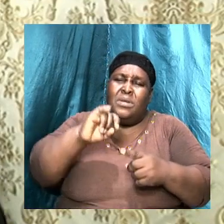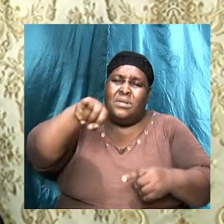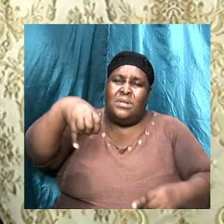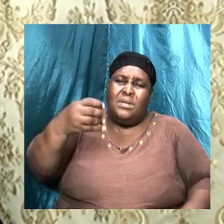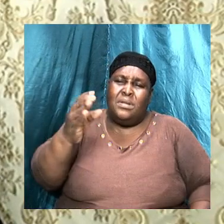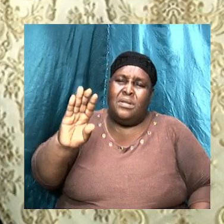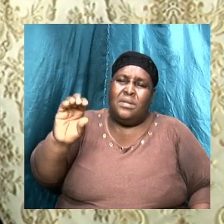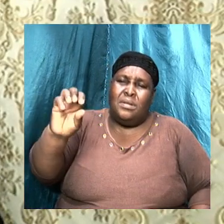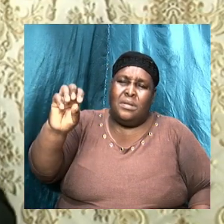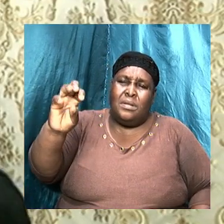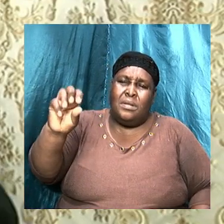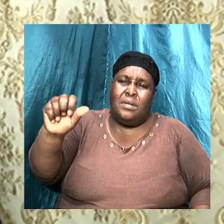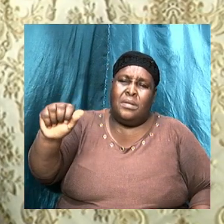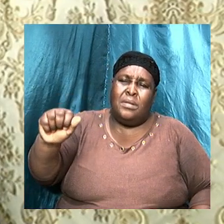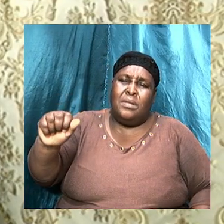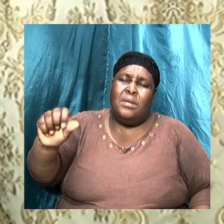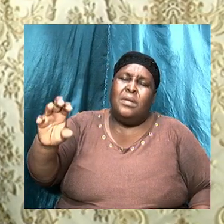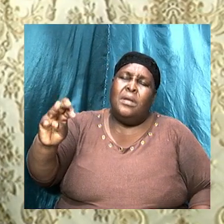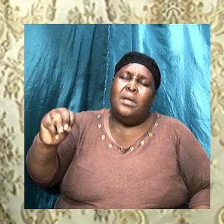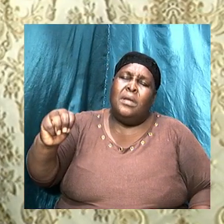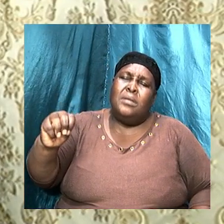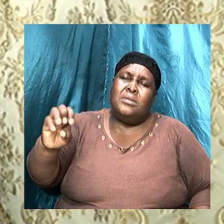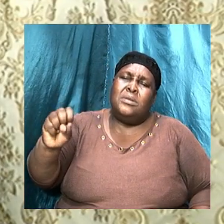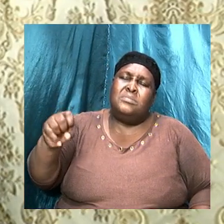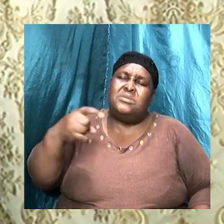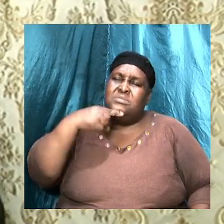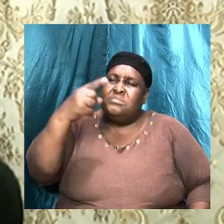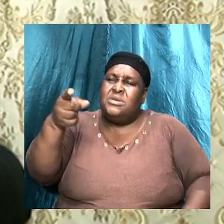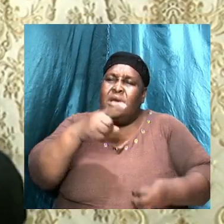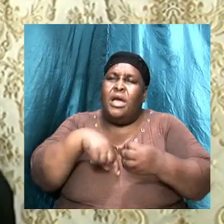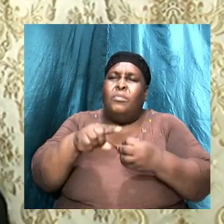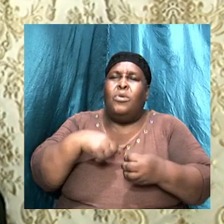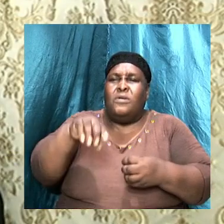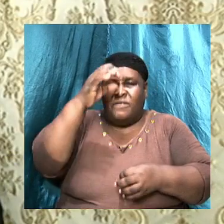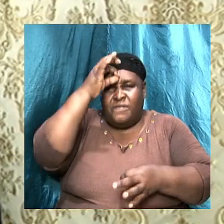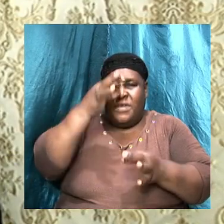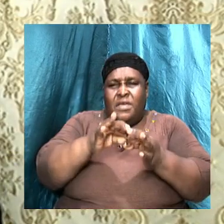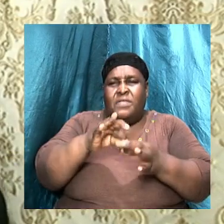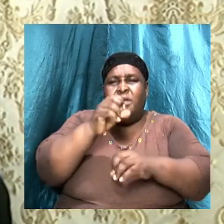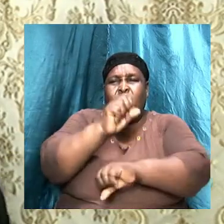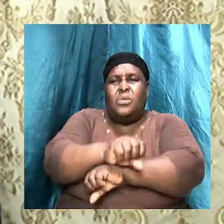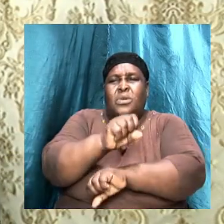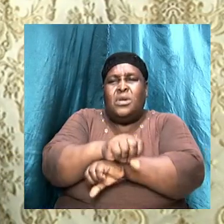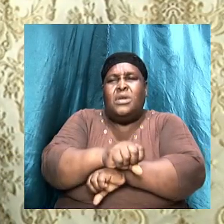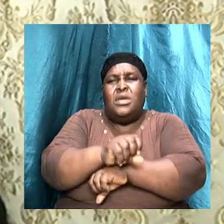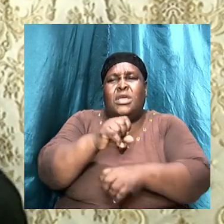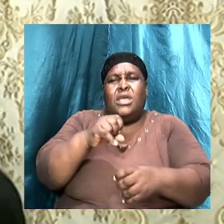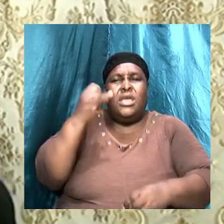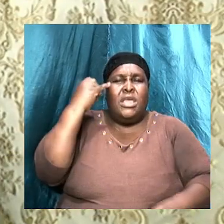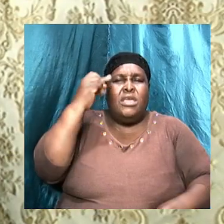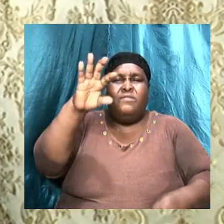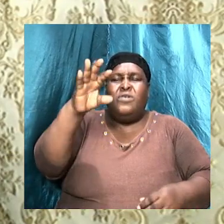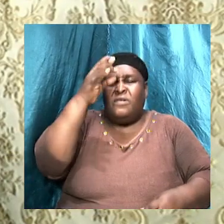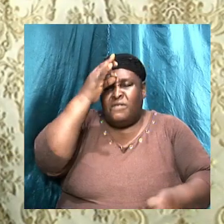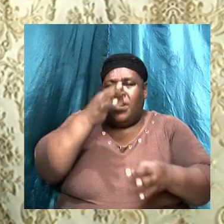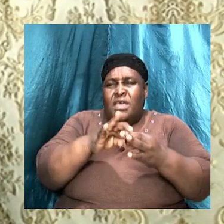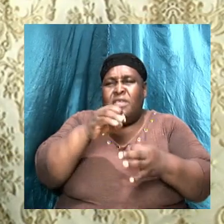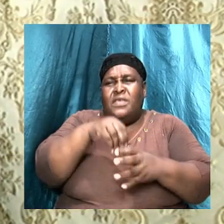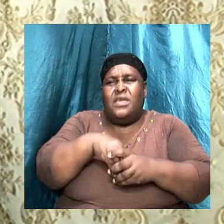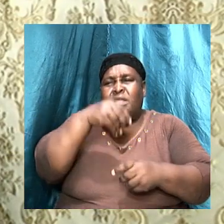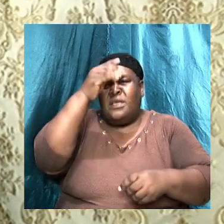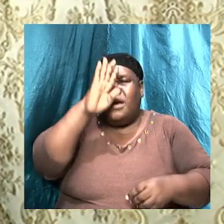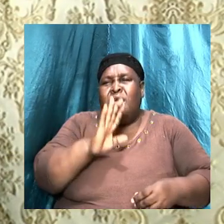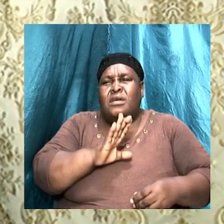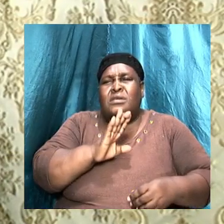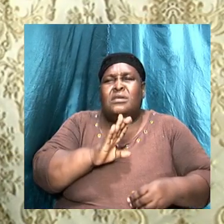you must show me your works and I tell you of your faith. So if your faith is in God, and that God is able to save,